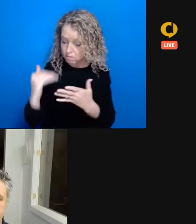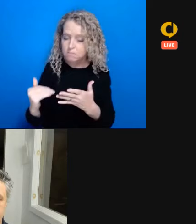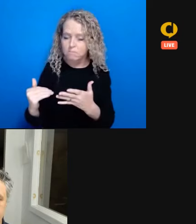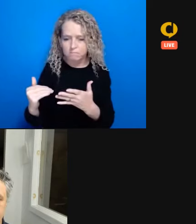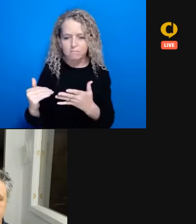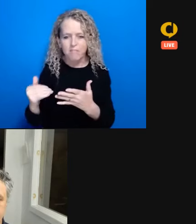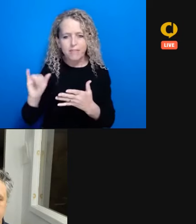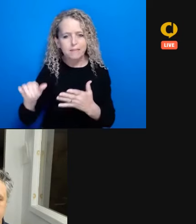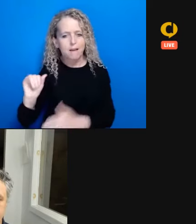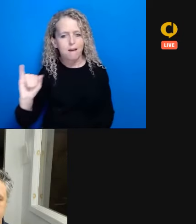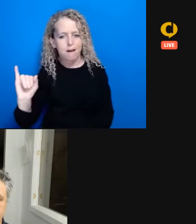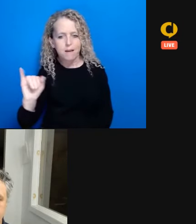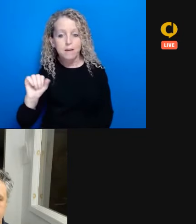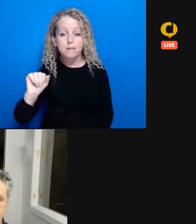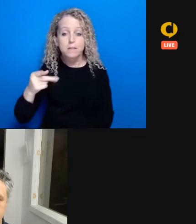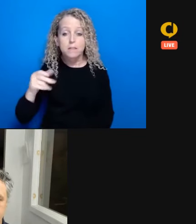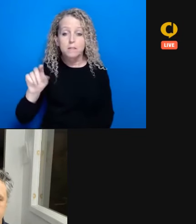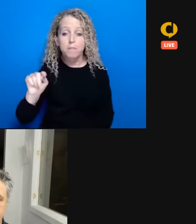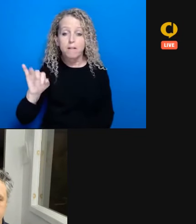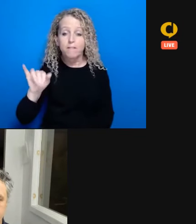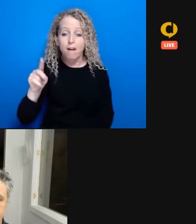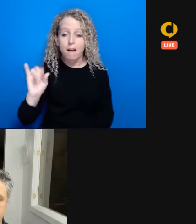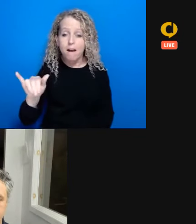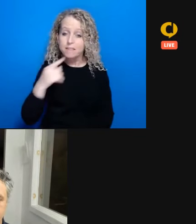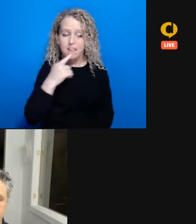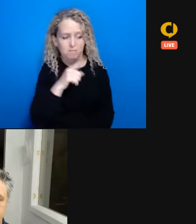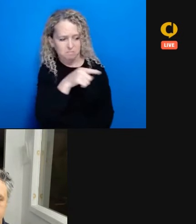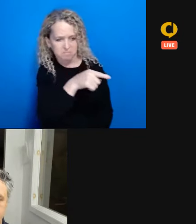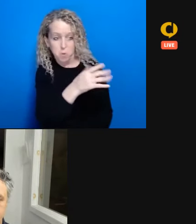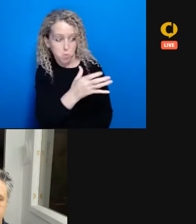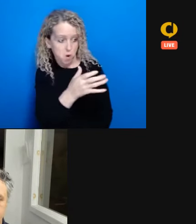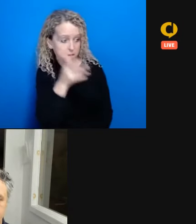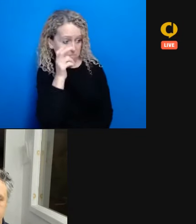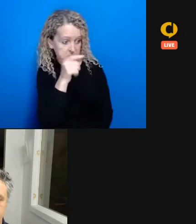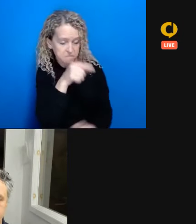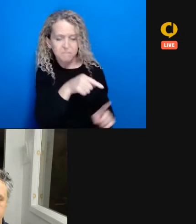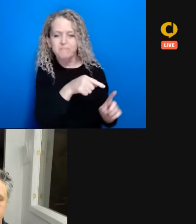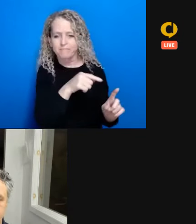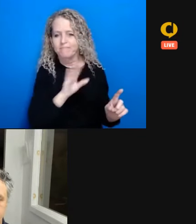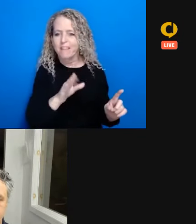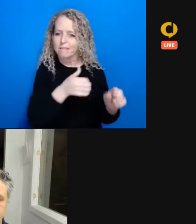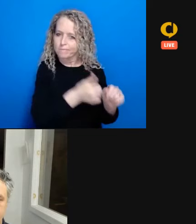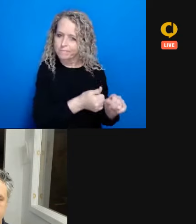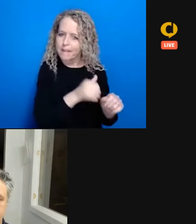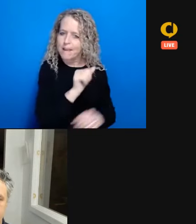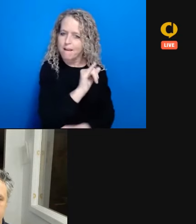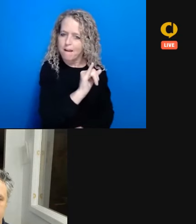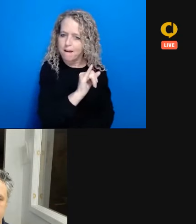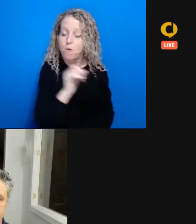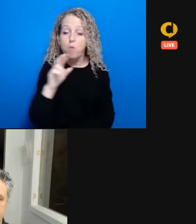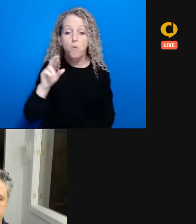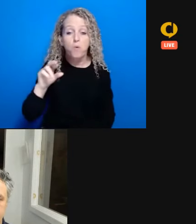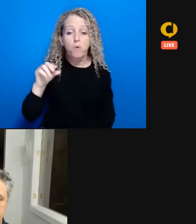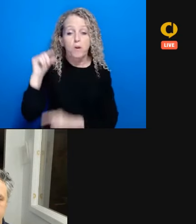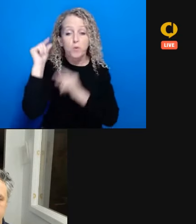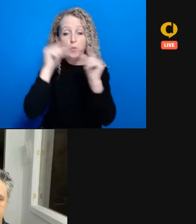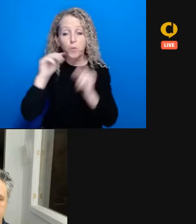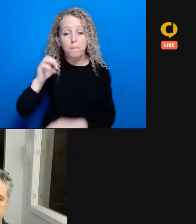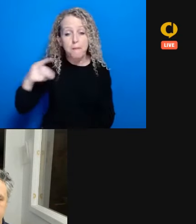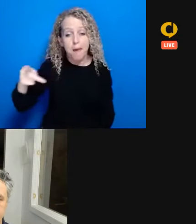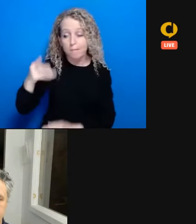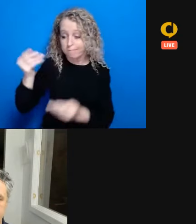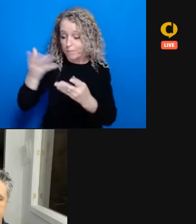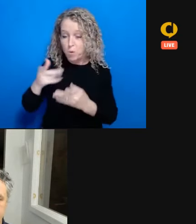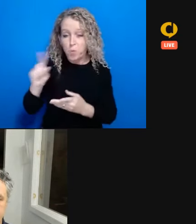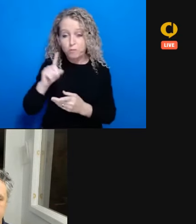want to listen to, that's AI. When Google Maps tells you this is the way that you should go to work, not that other way, this way you'll be faster, that's AI. AI is hidden